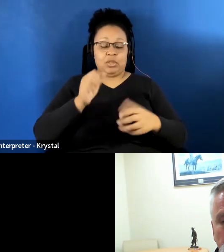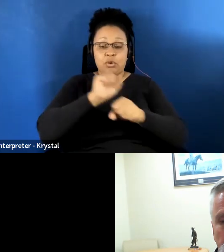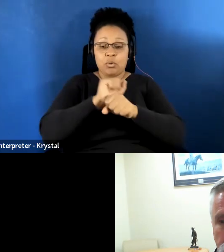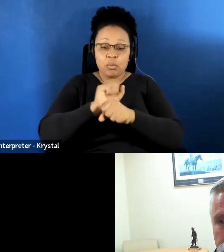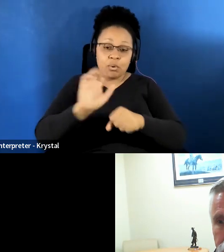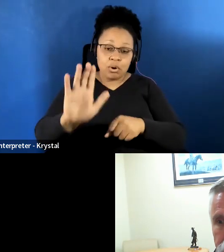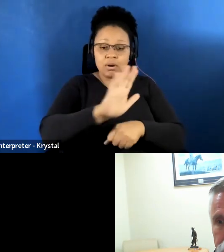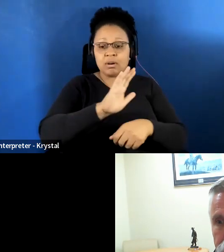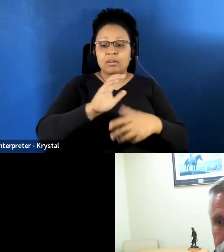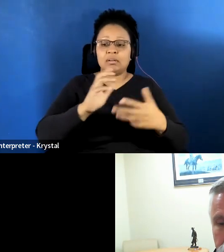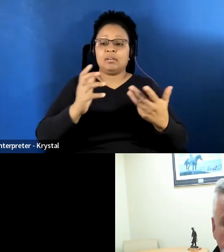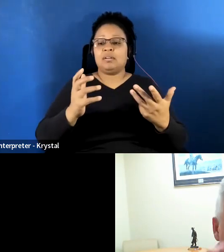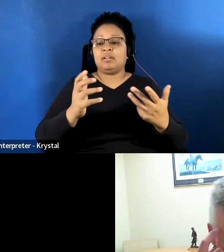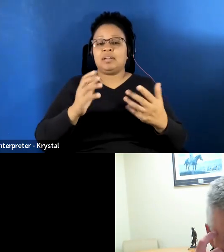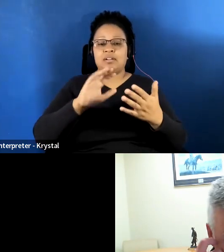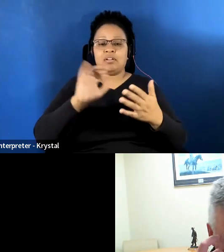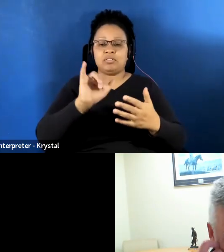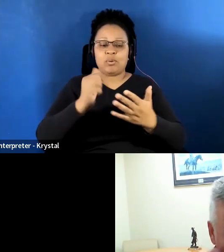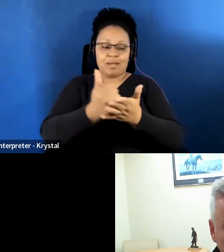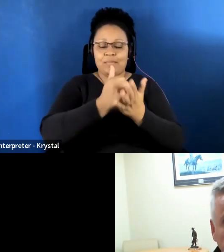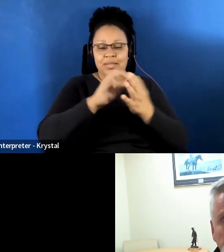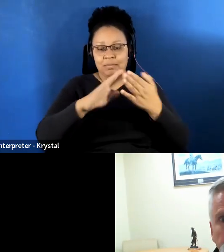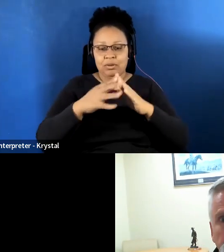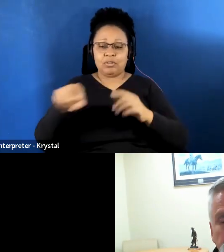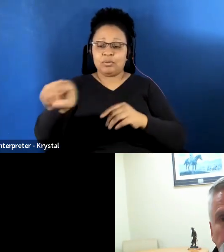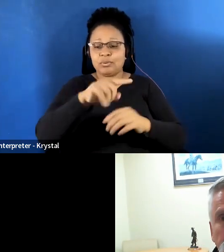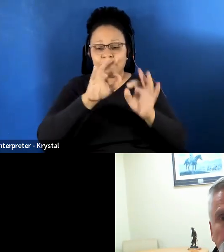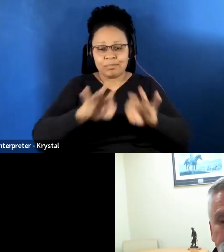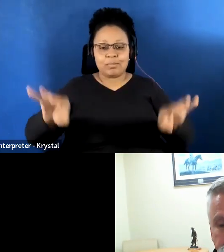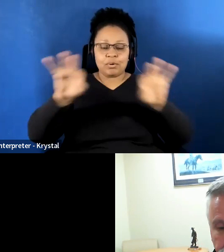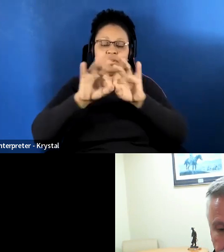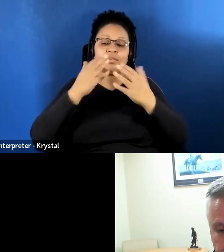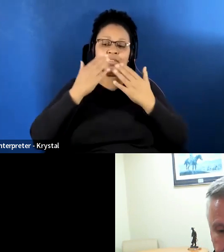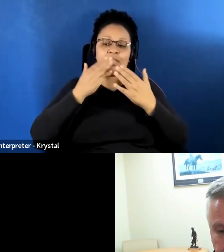community. You are also important. So thank you so much